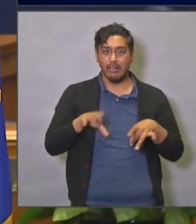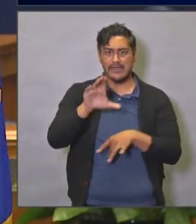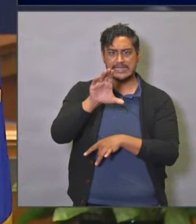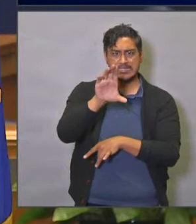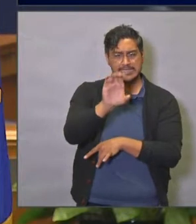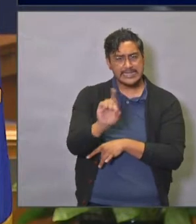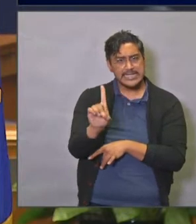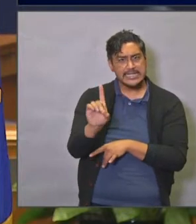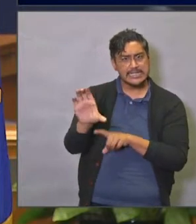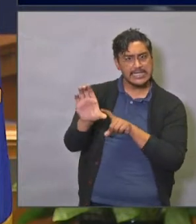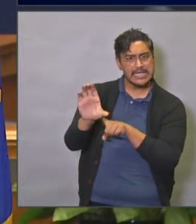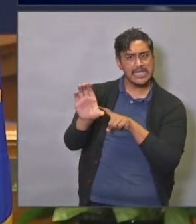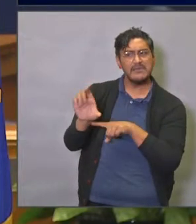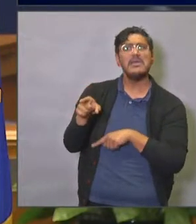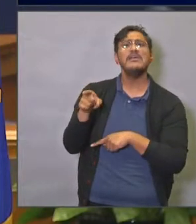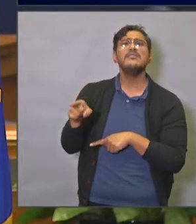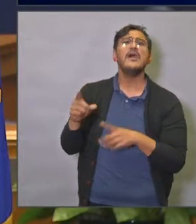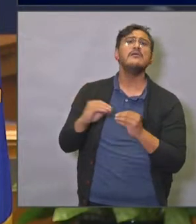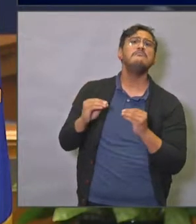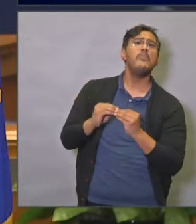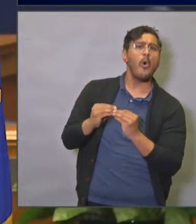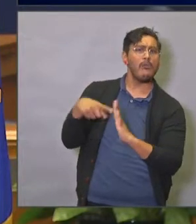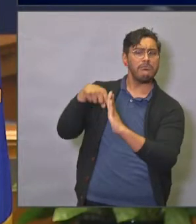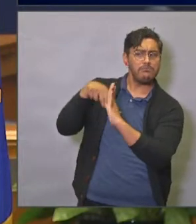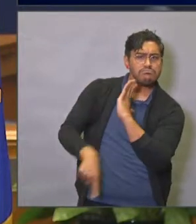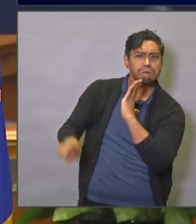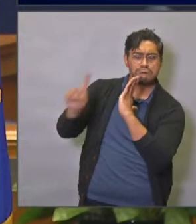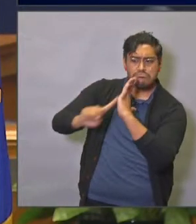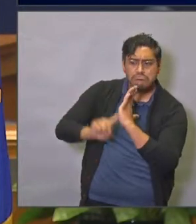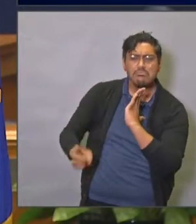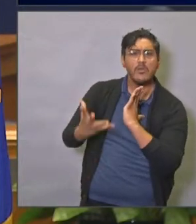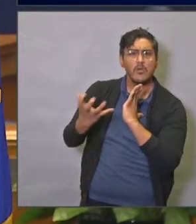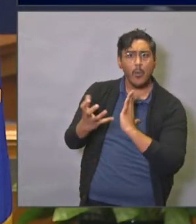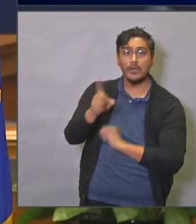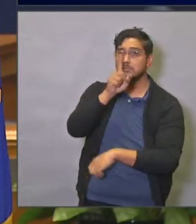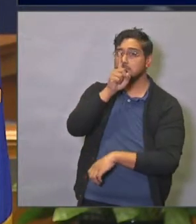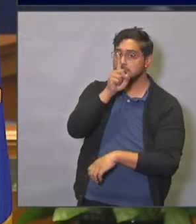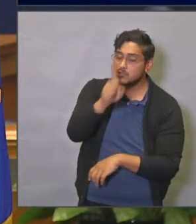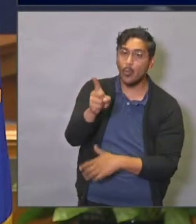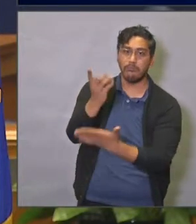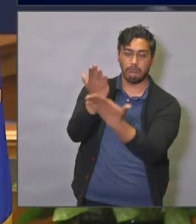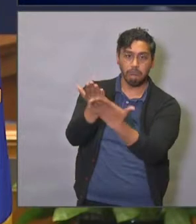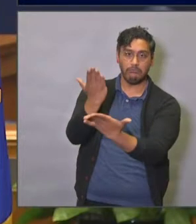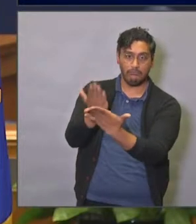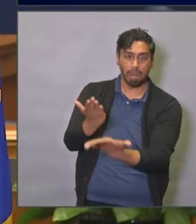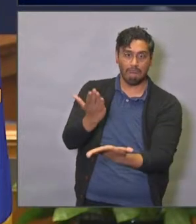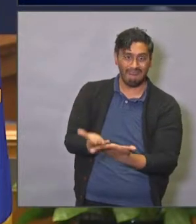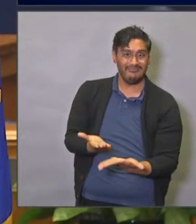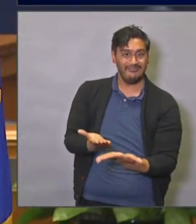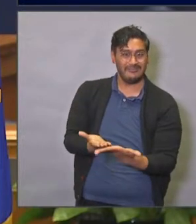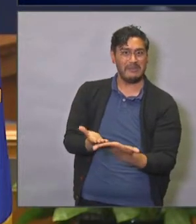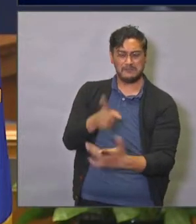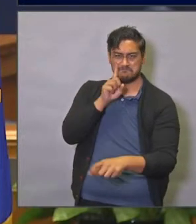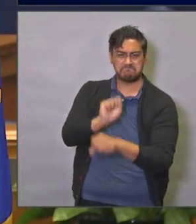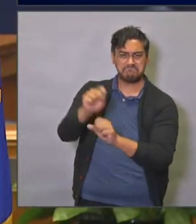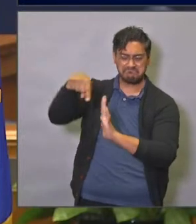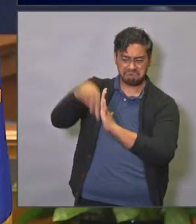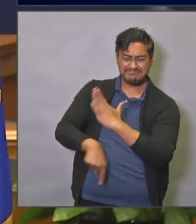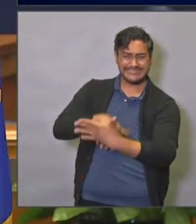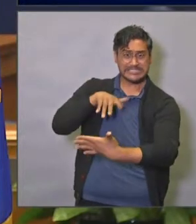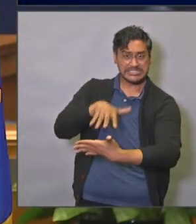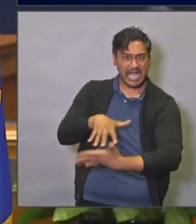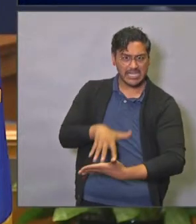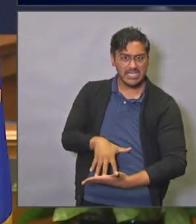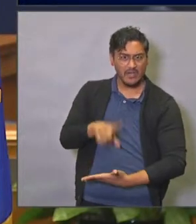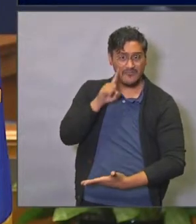back because they're looking to make sure that they have definitive answers and studies that have lots of